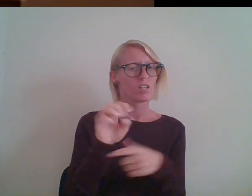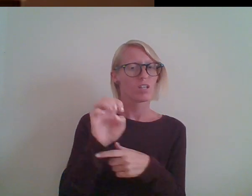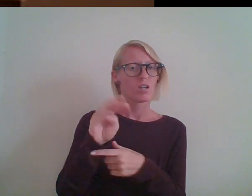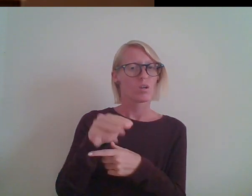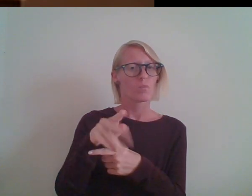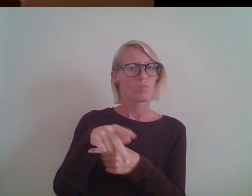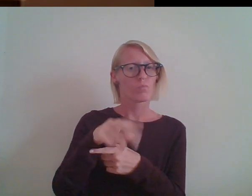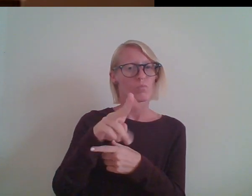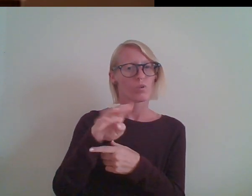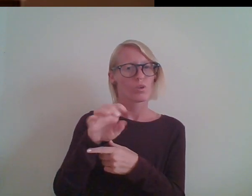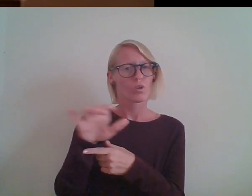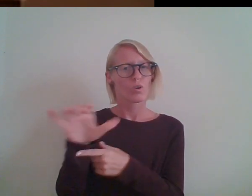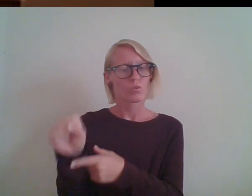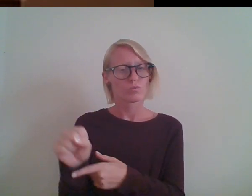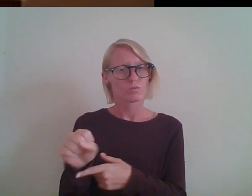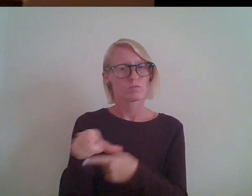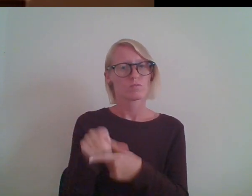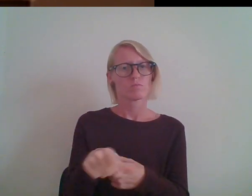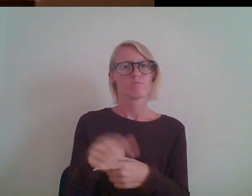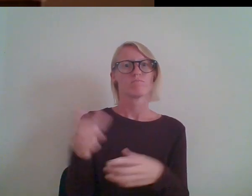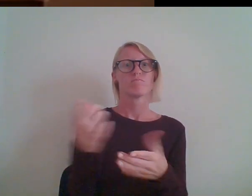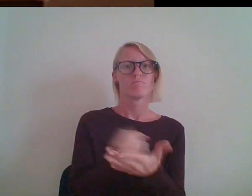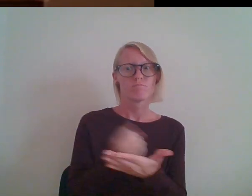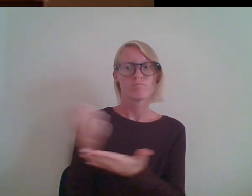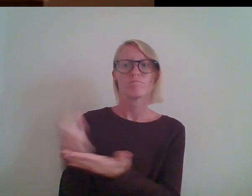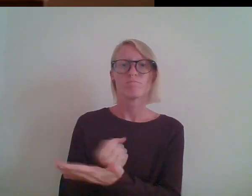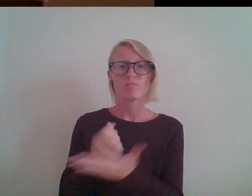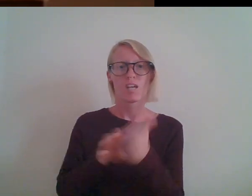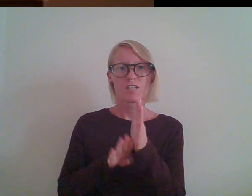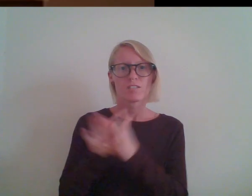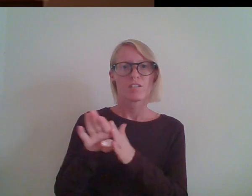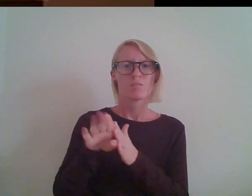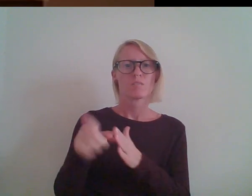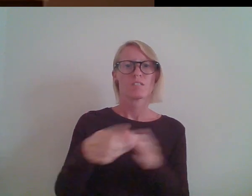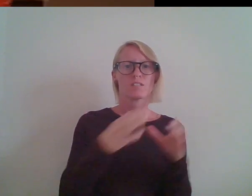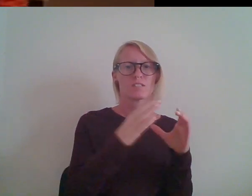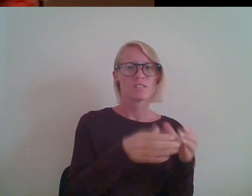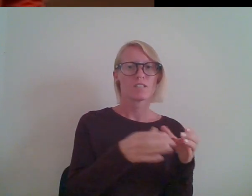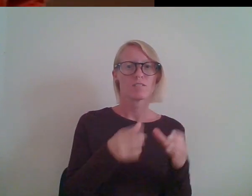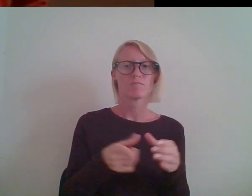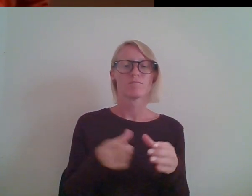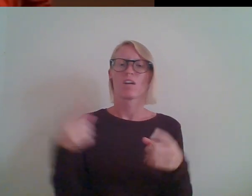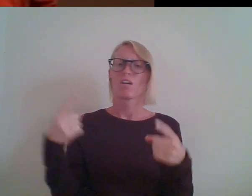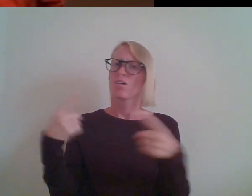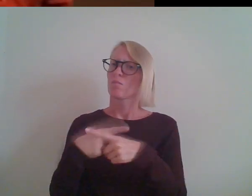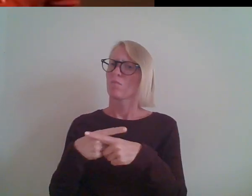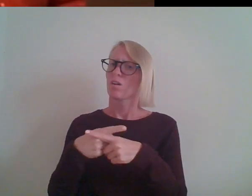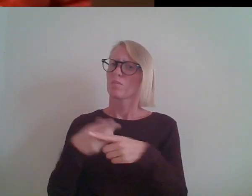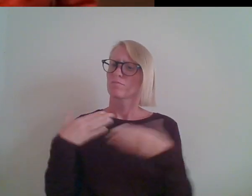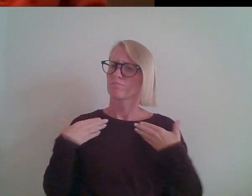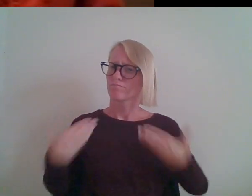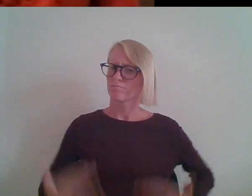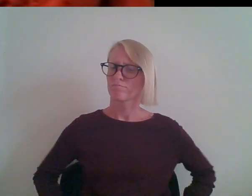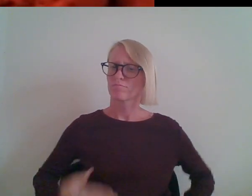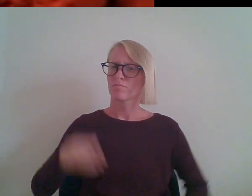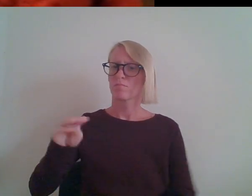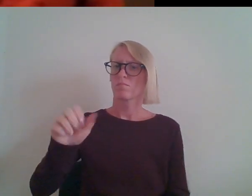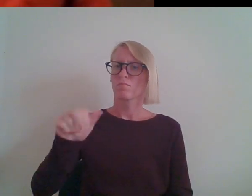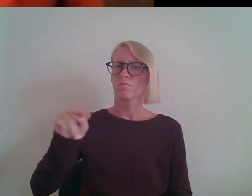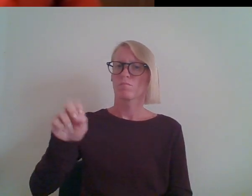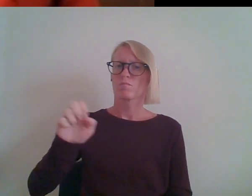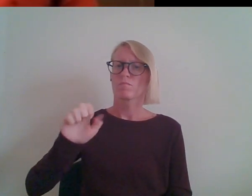the idea that it kind of recaptures our development from a primitive one cell to a very complex mammal. You get that